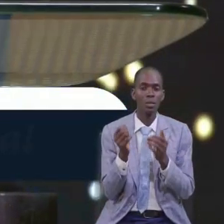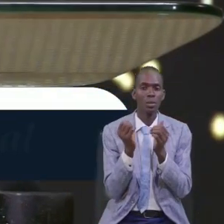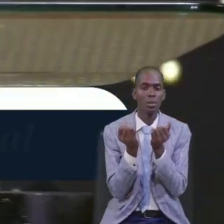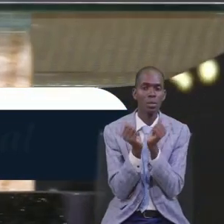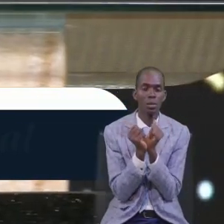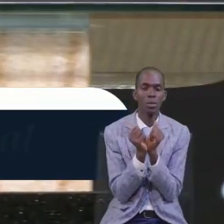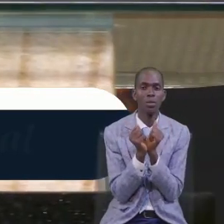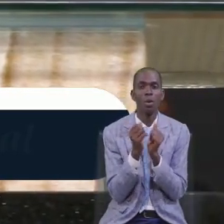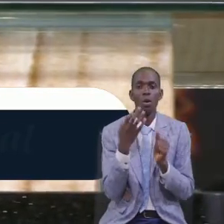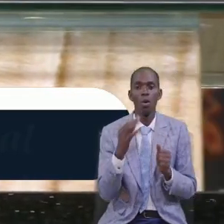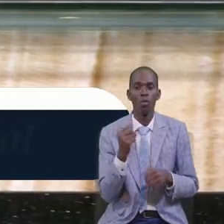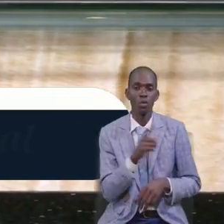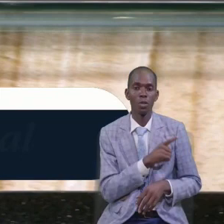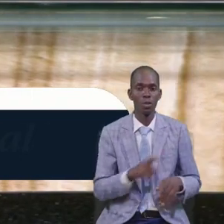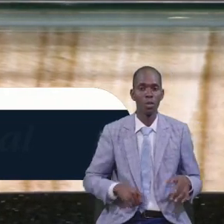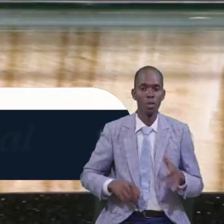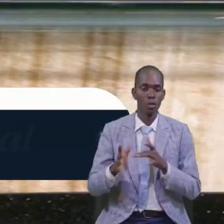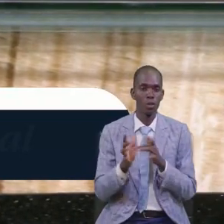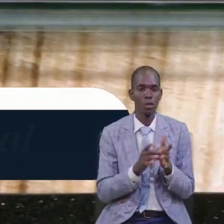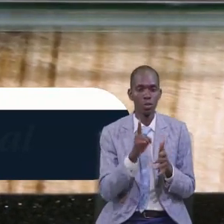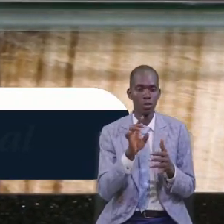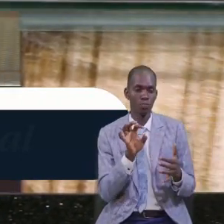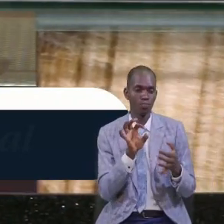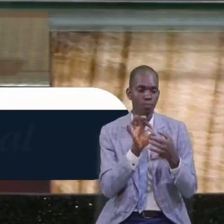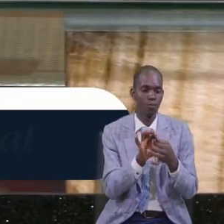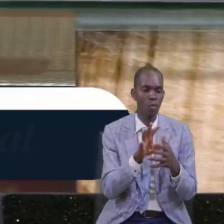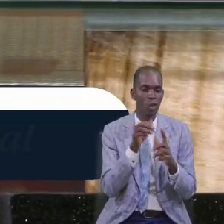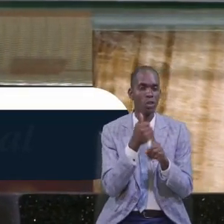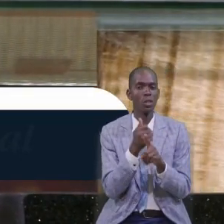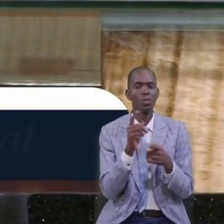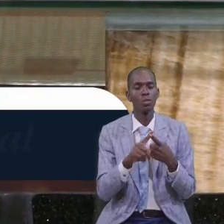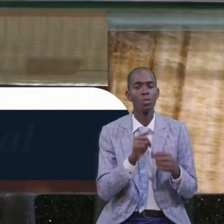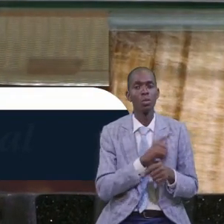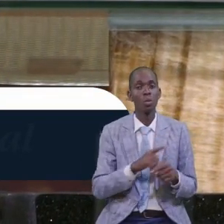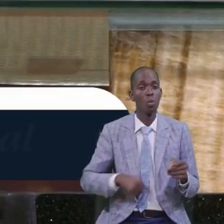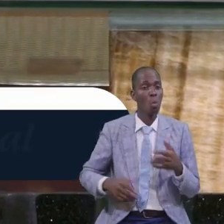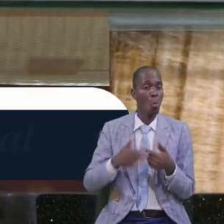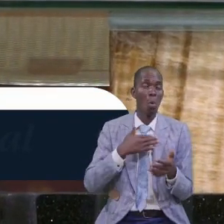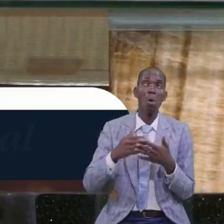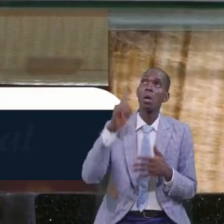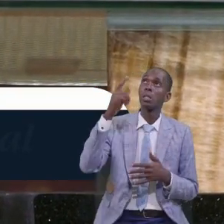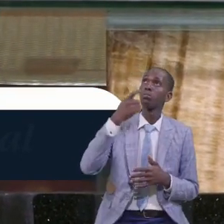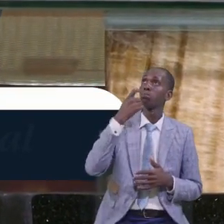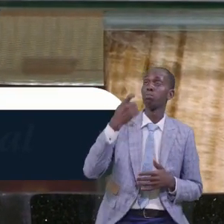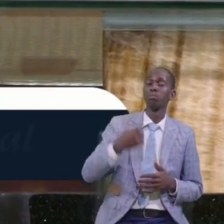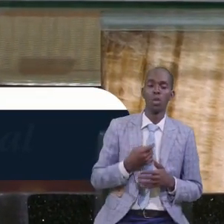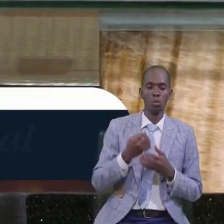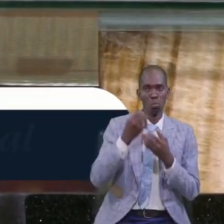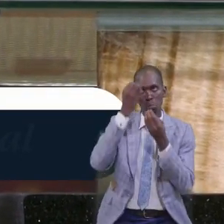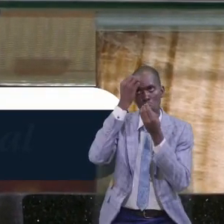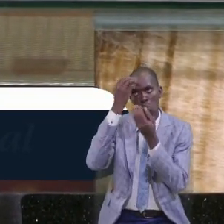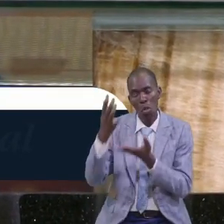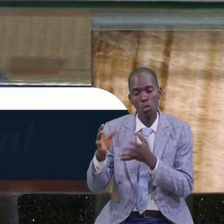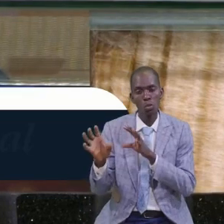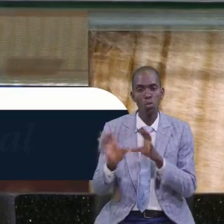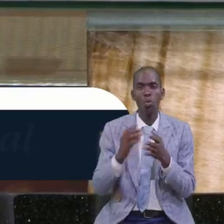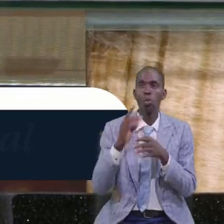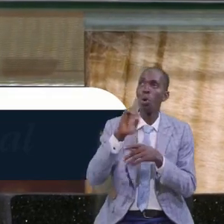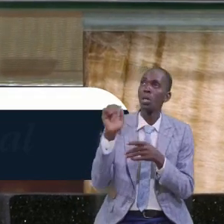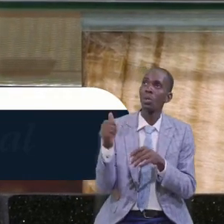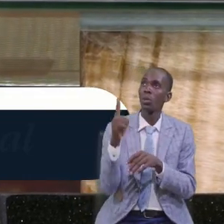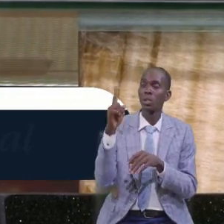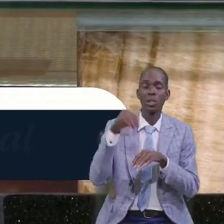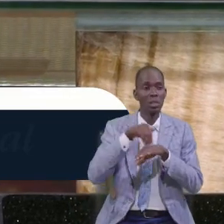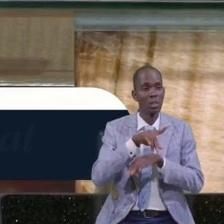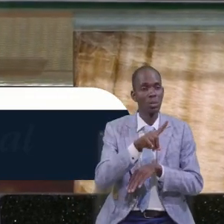bond slave. And you attach yourself to the Lord. Whatever he says, you will do. Whatever he says, you will go. And